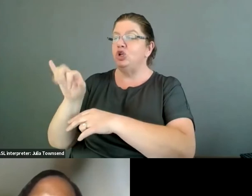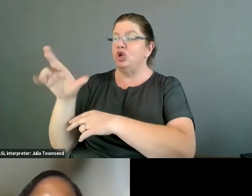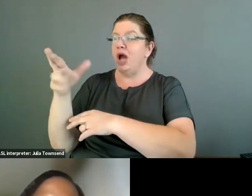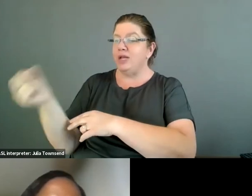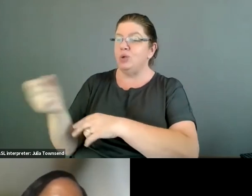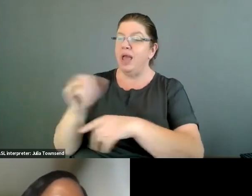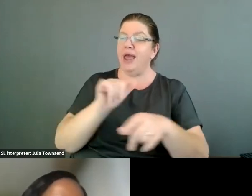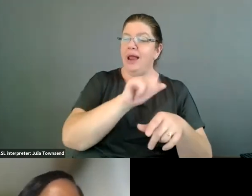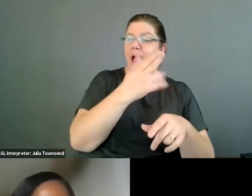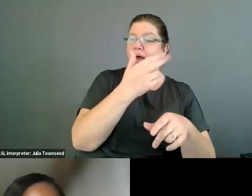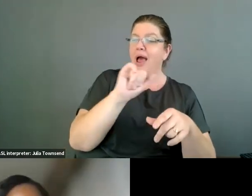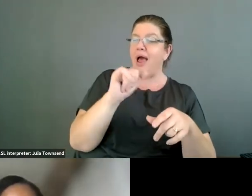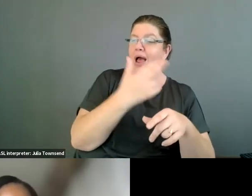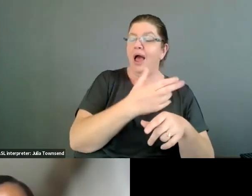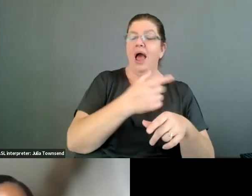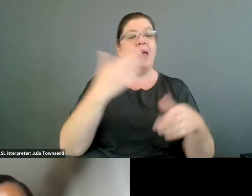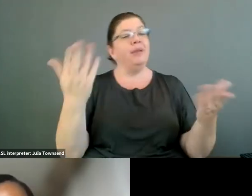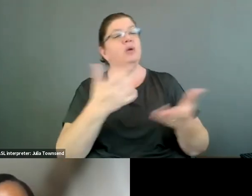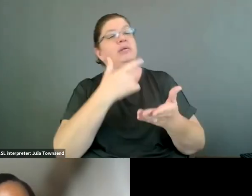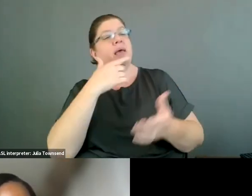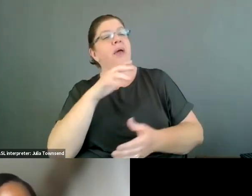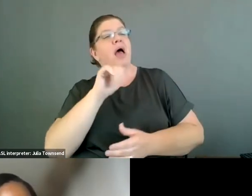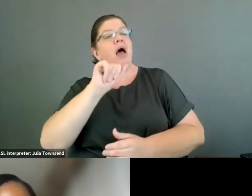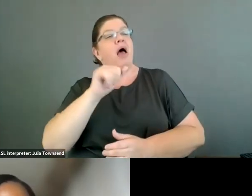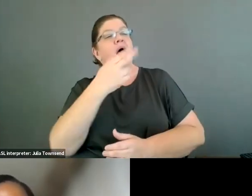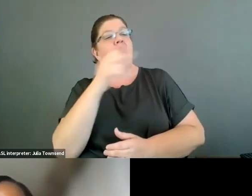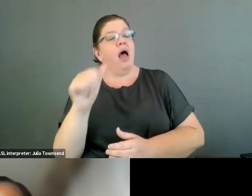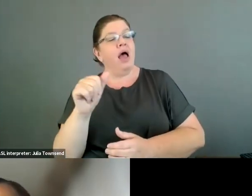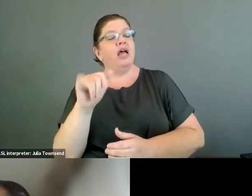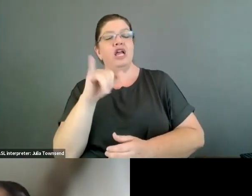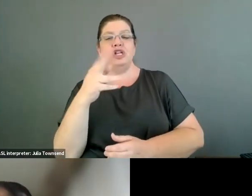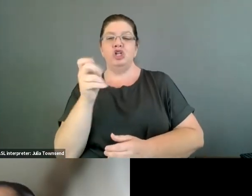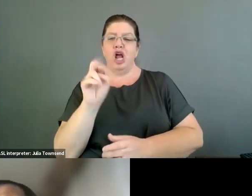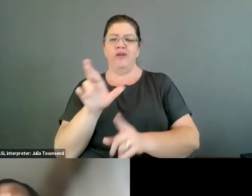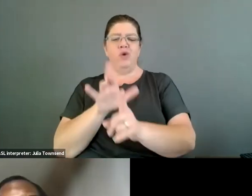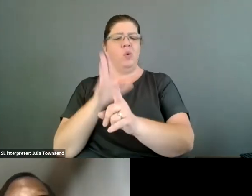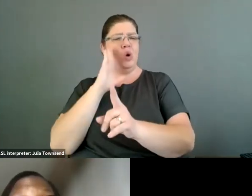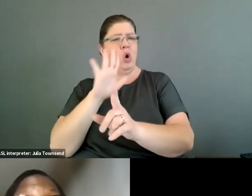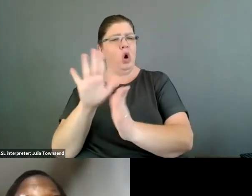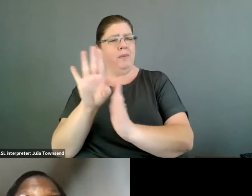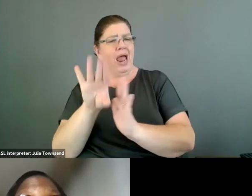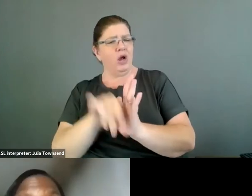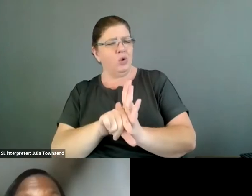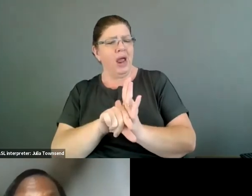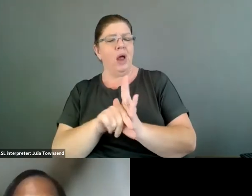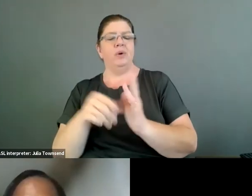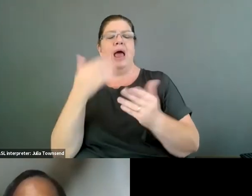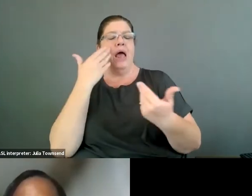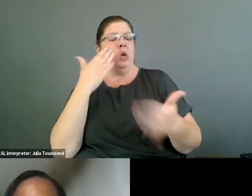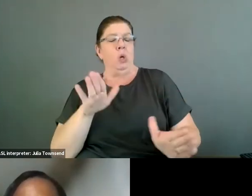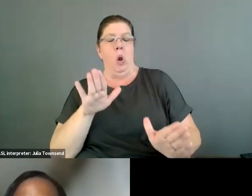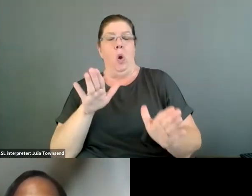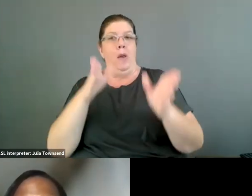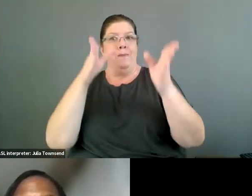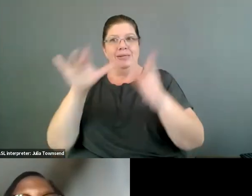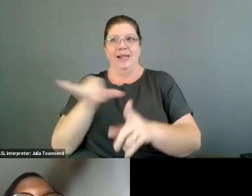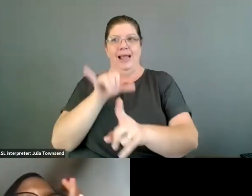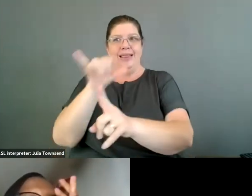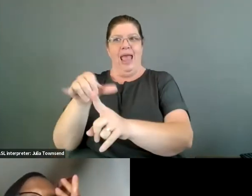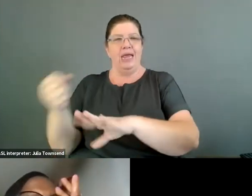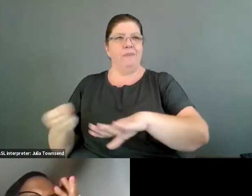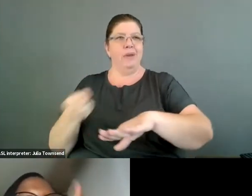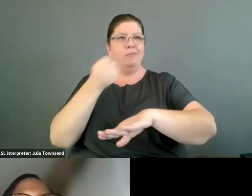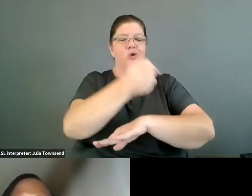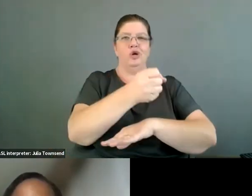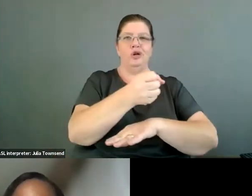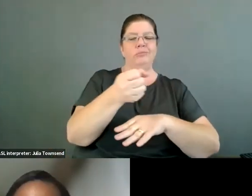I'm here just to say about AHA. You know, Jennifer Freed, we know her background. I don't know how somebody like that can be put in charge